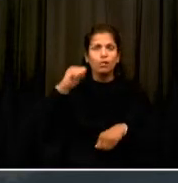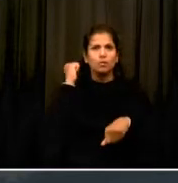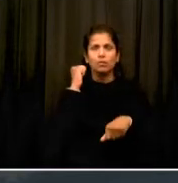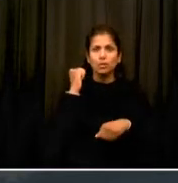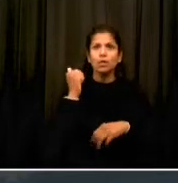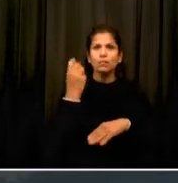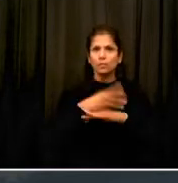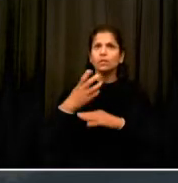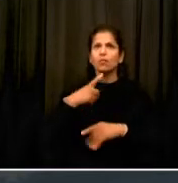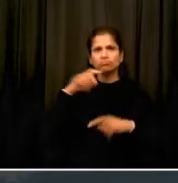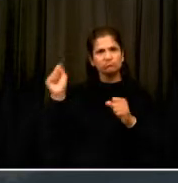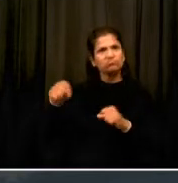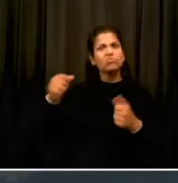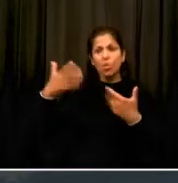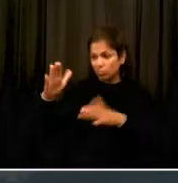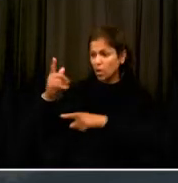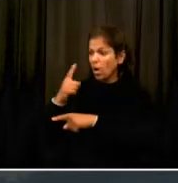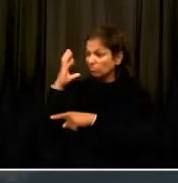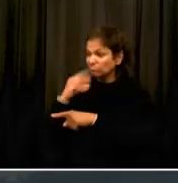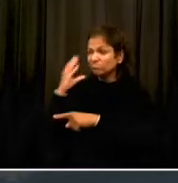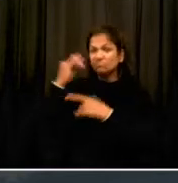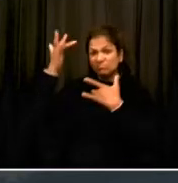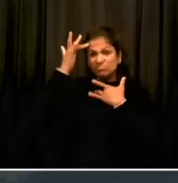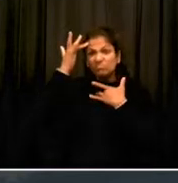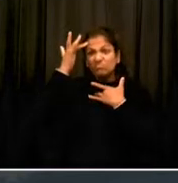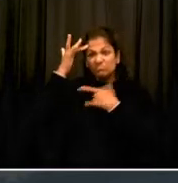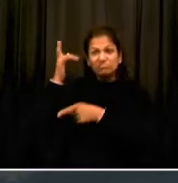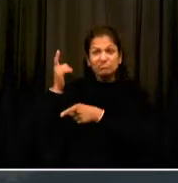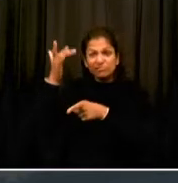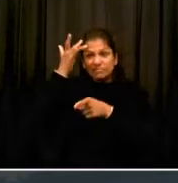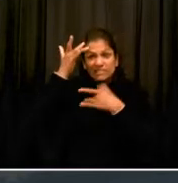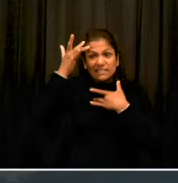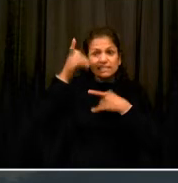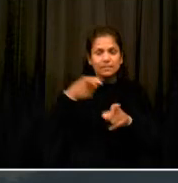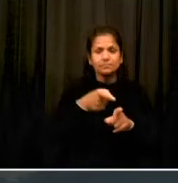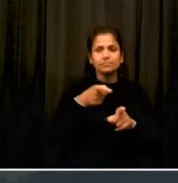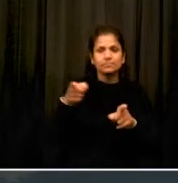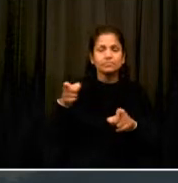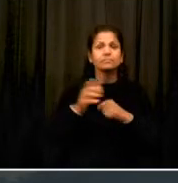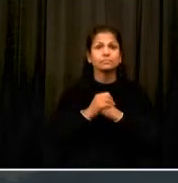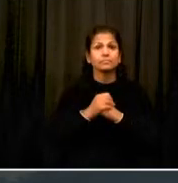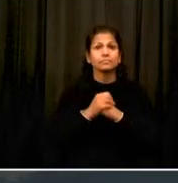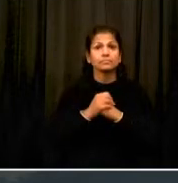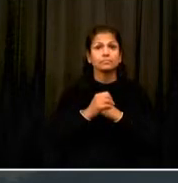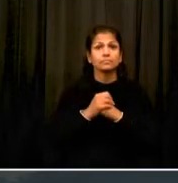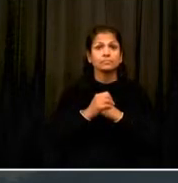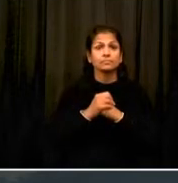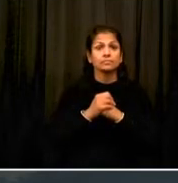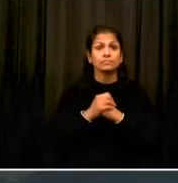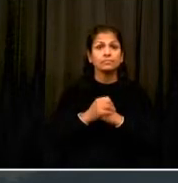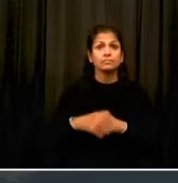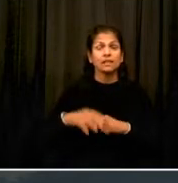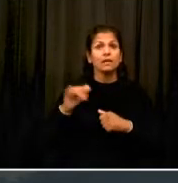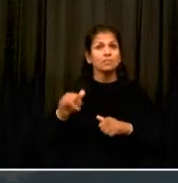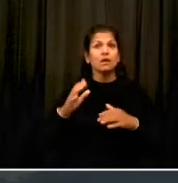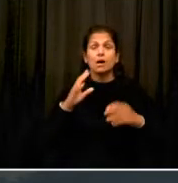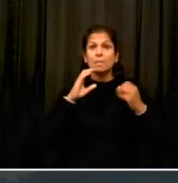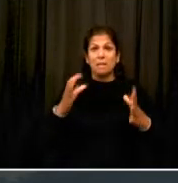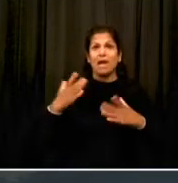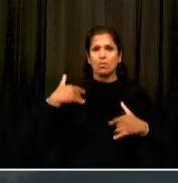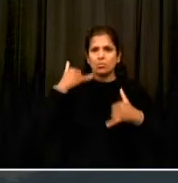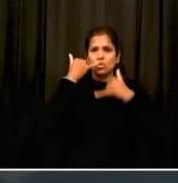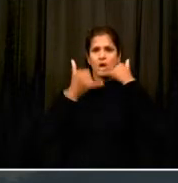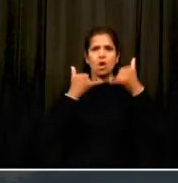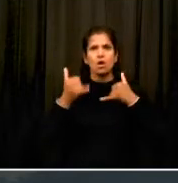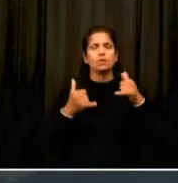intervened, they would have gone out and they would have infected other New Yorkers. Now, how many they would have infected? Right now, our number of cases